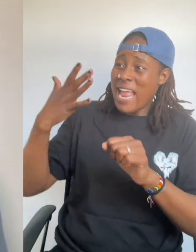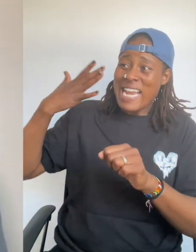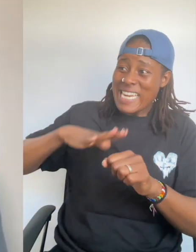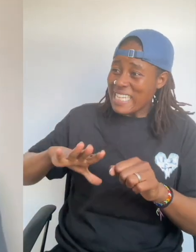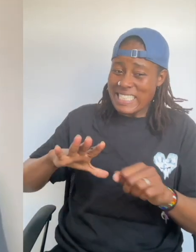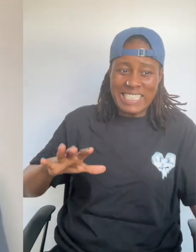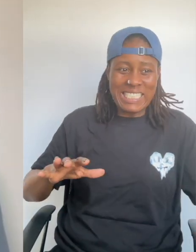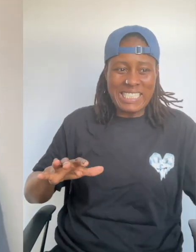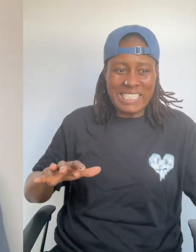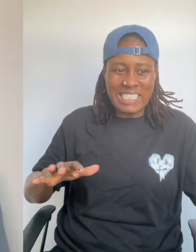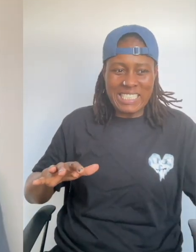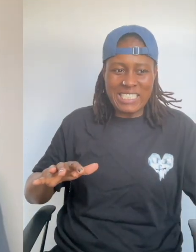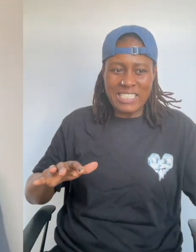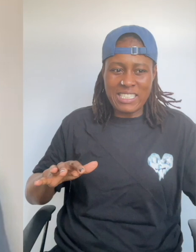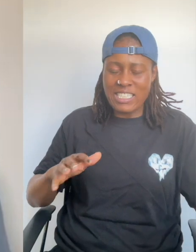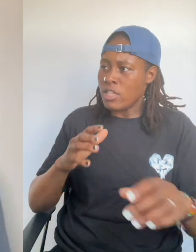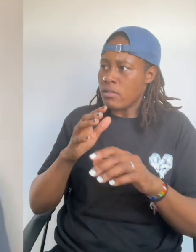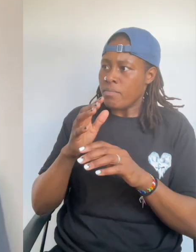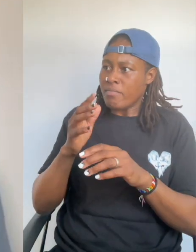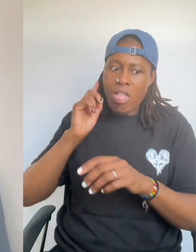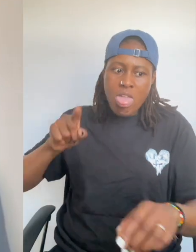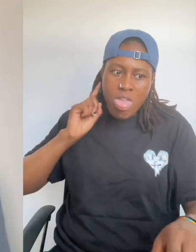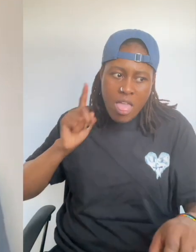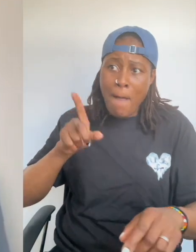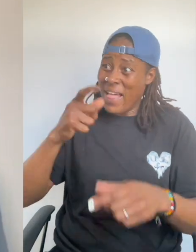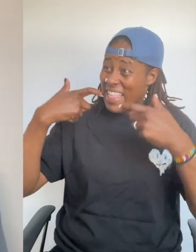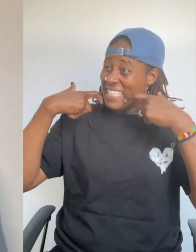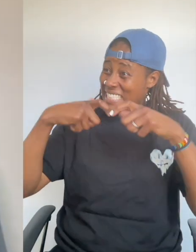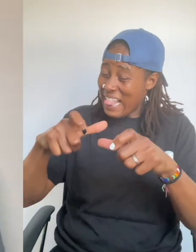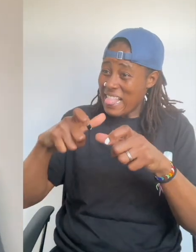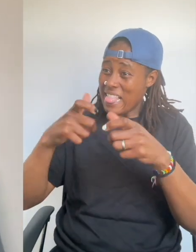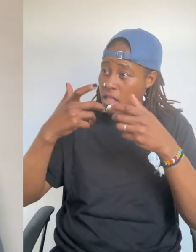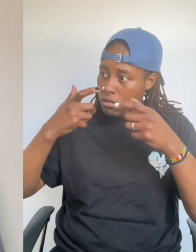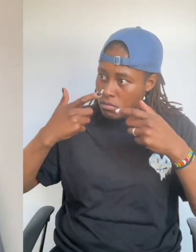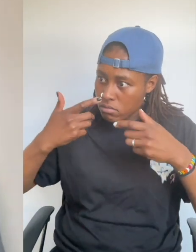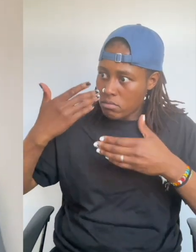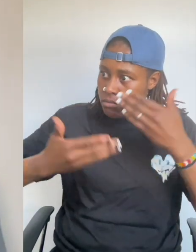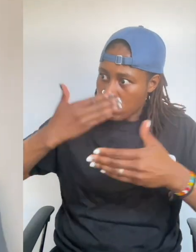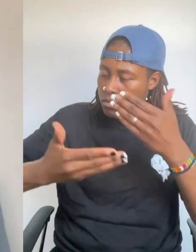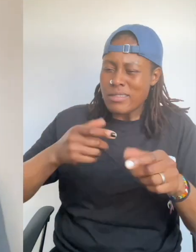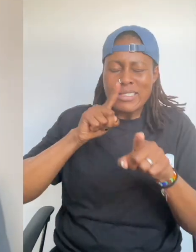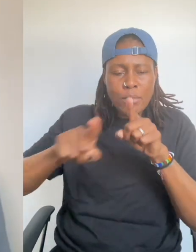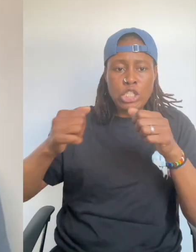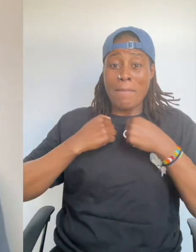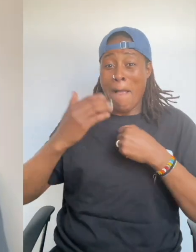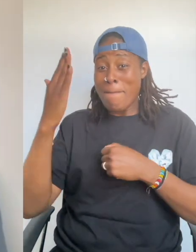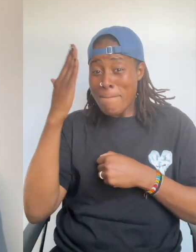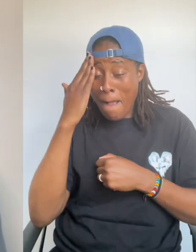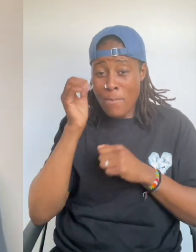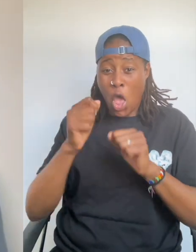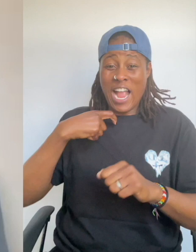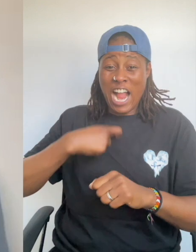and still they like, push through. And I feel like my mum especially, she's just a very